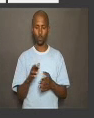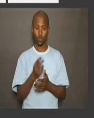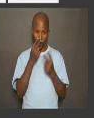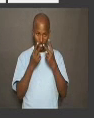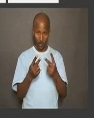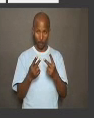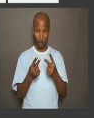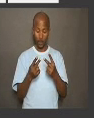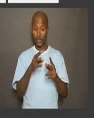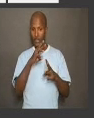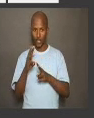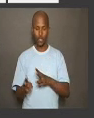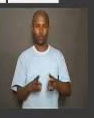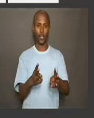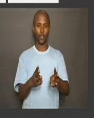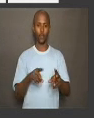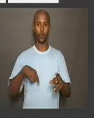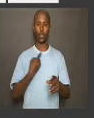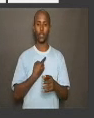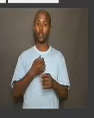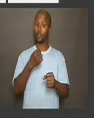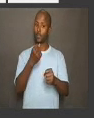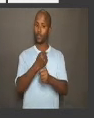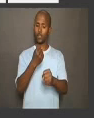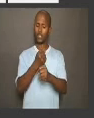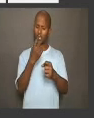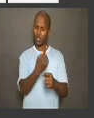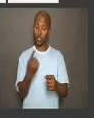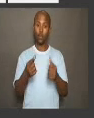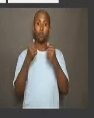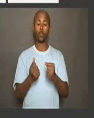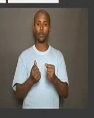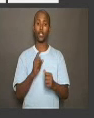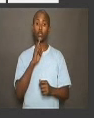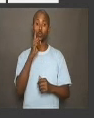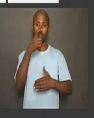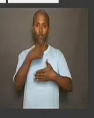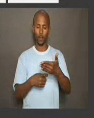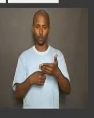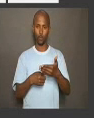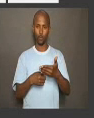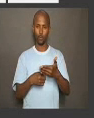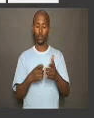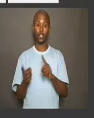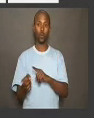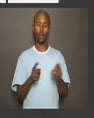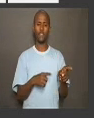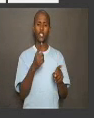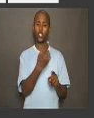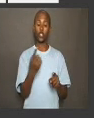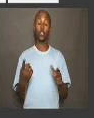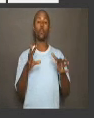see, in this way, we account for each possible truth value as well as